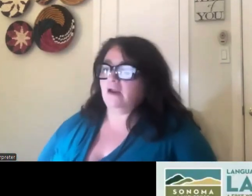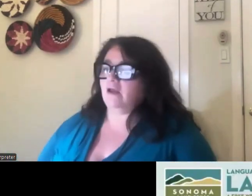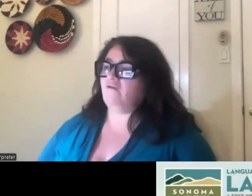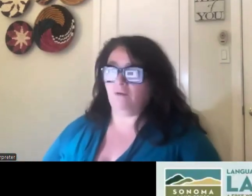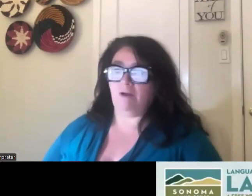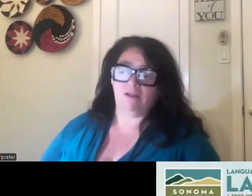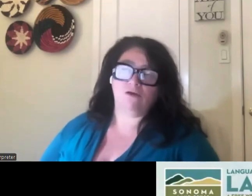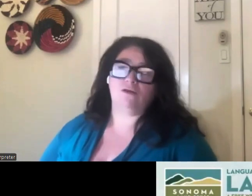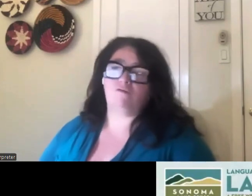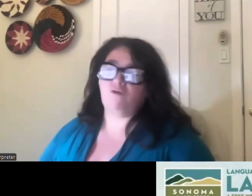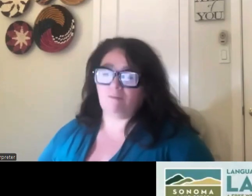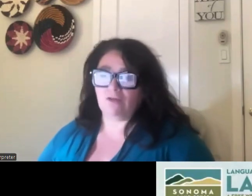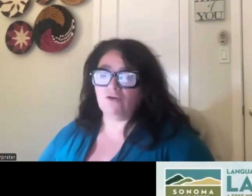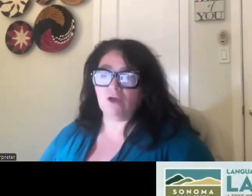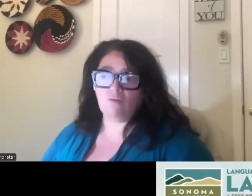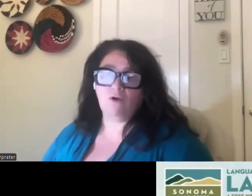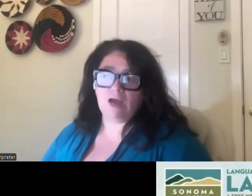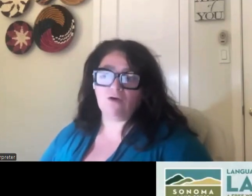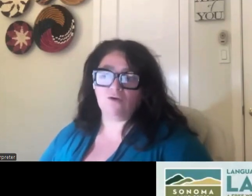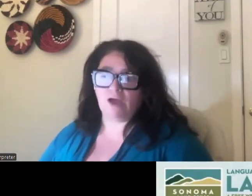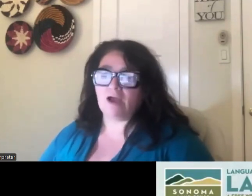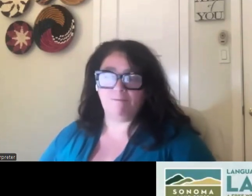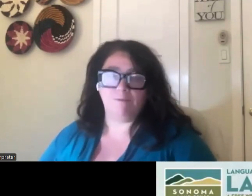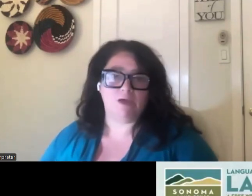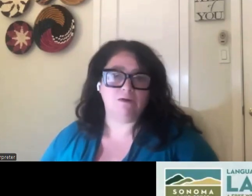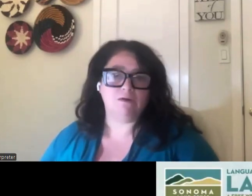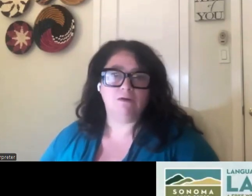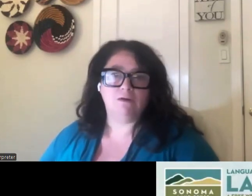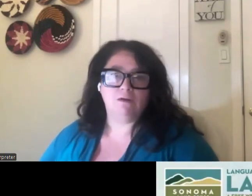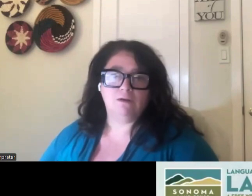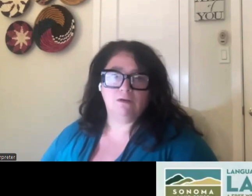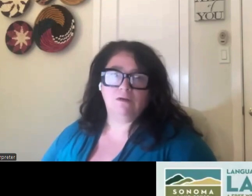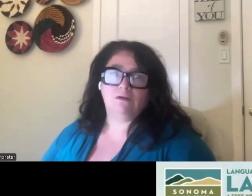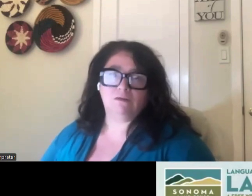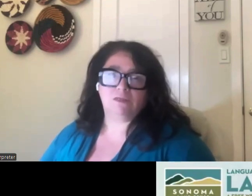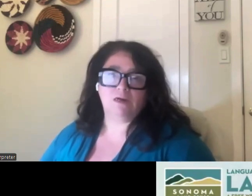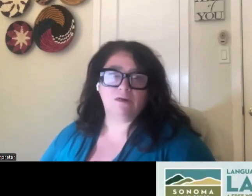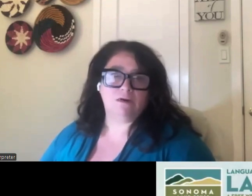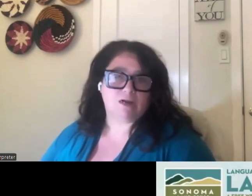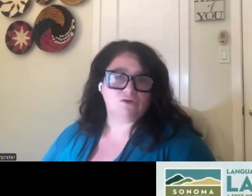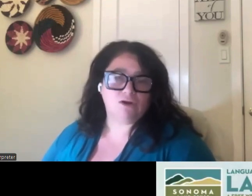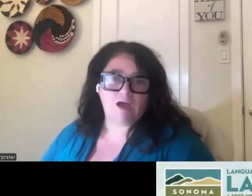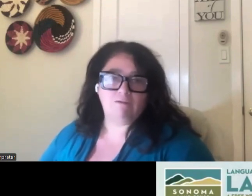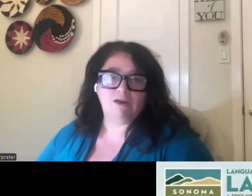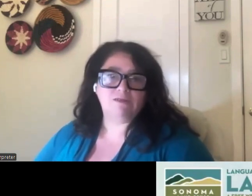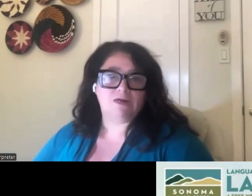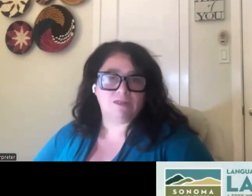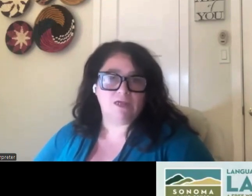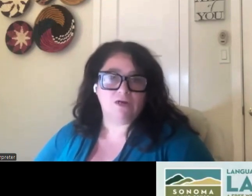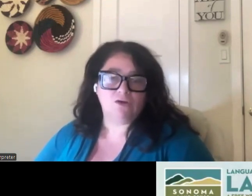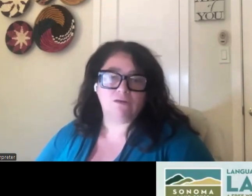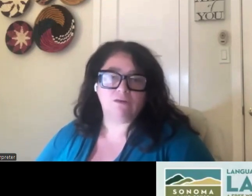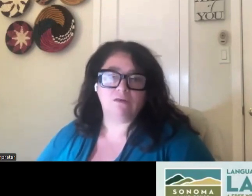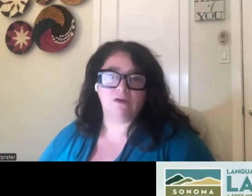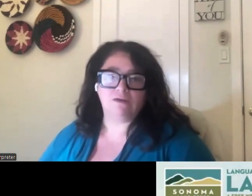changing where you live so that you can be reasonably accurate in those conversations. But I actually think the weather is a good point of